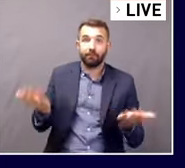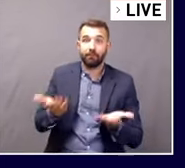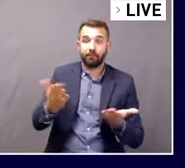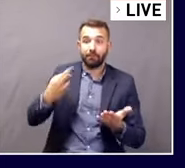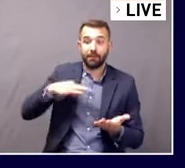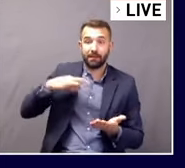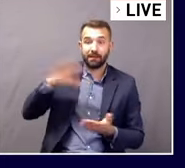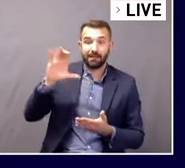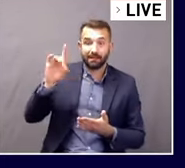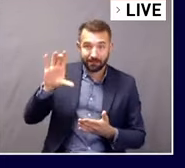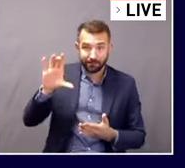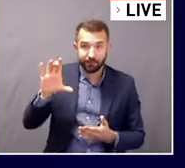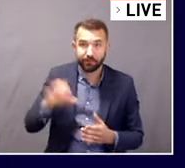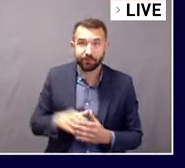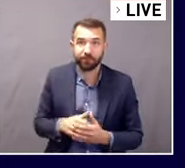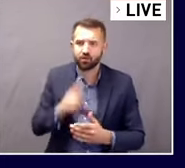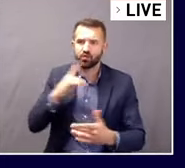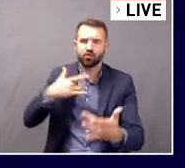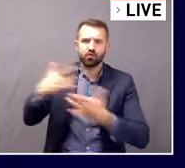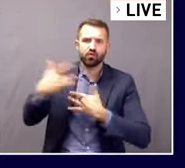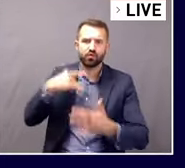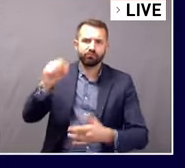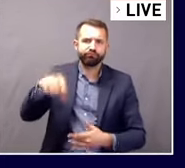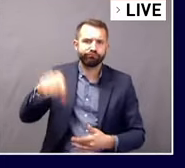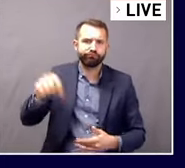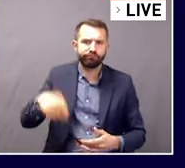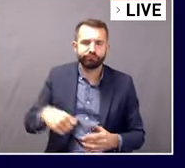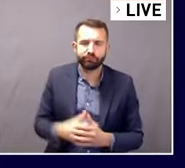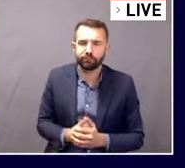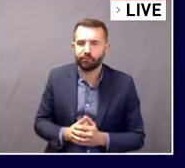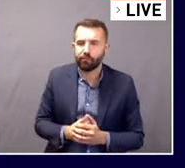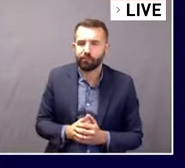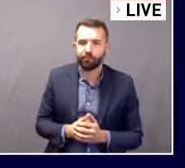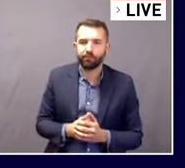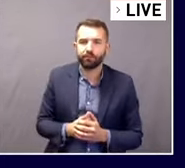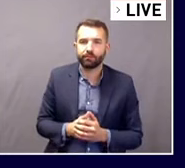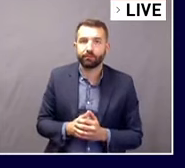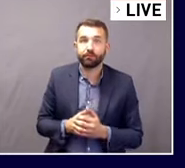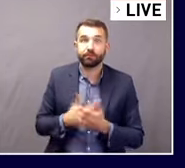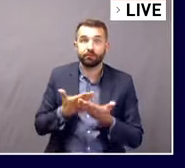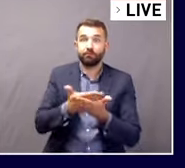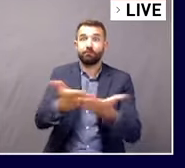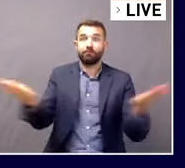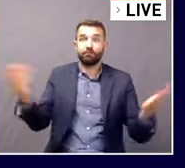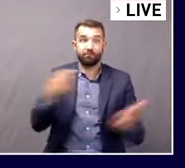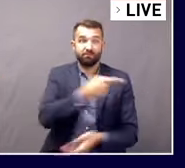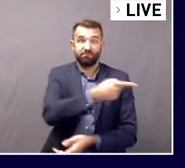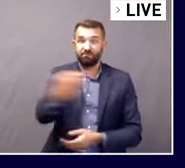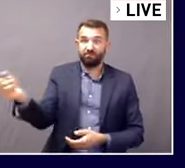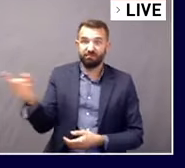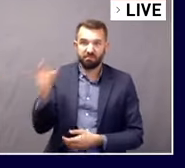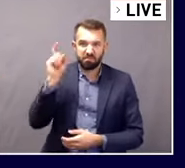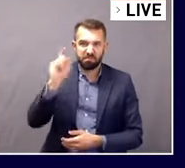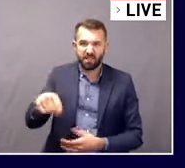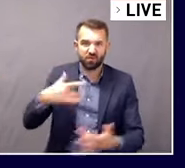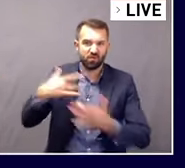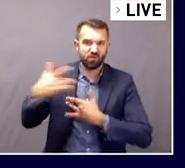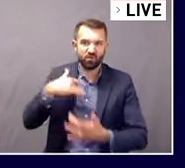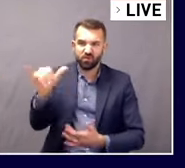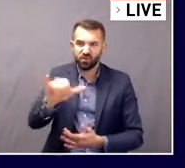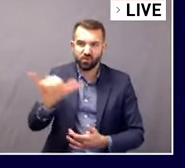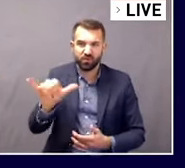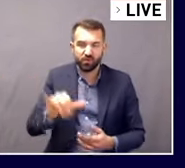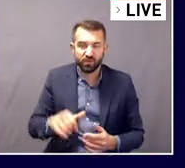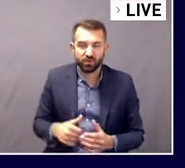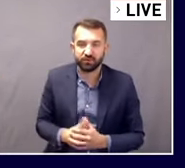are. And thus, and really, everyone else ought to be concerned right now about where things